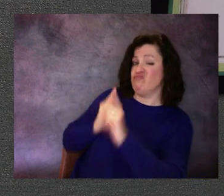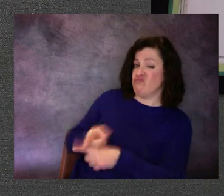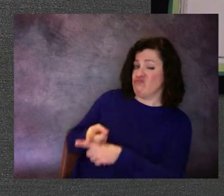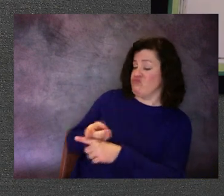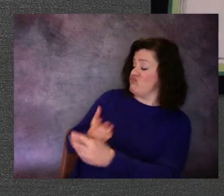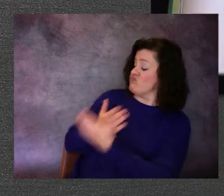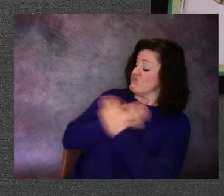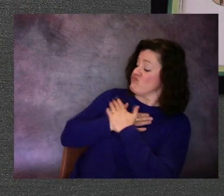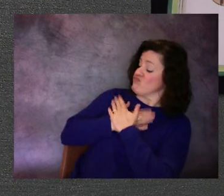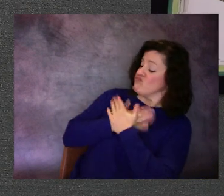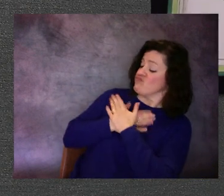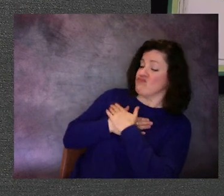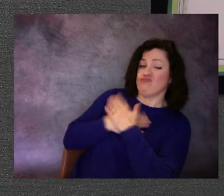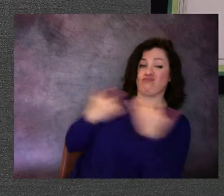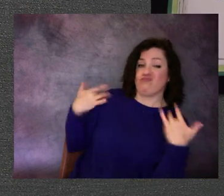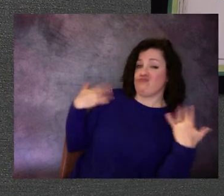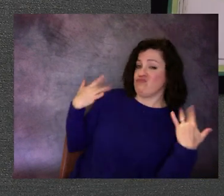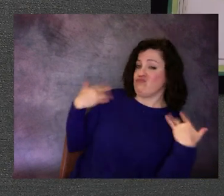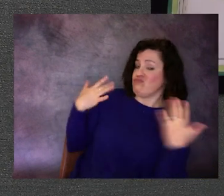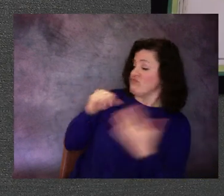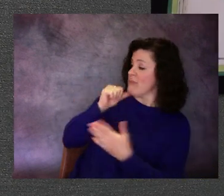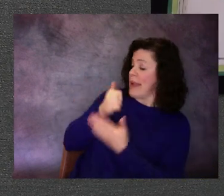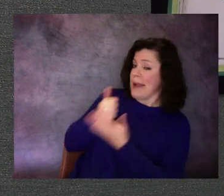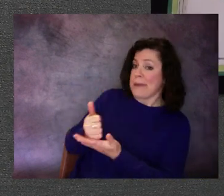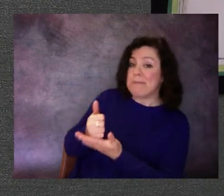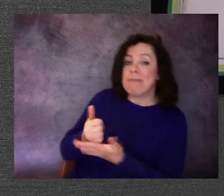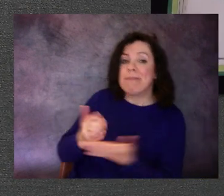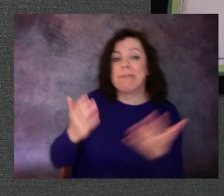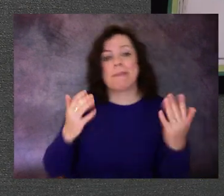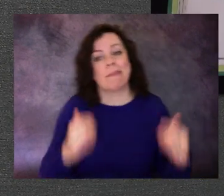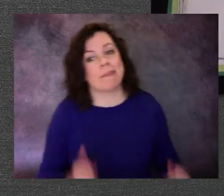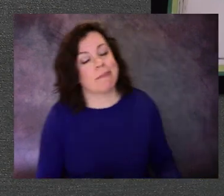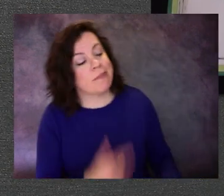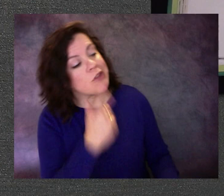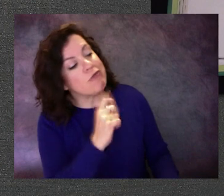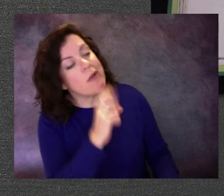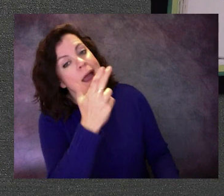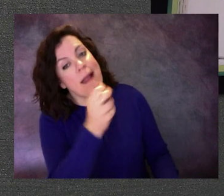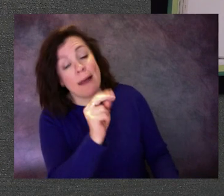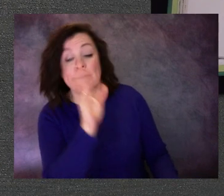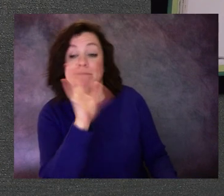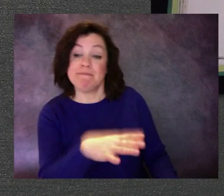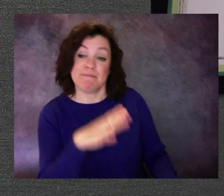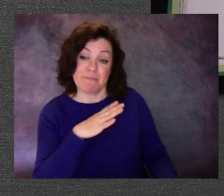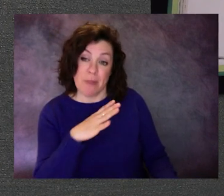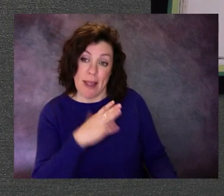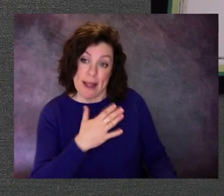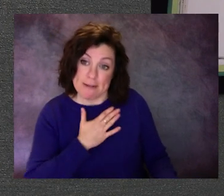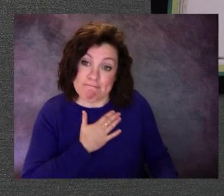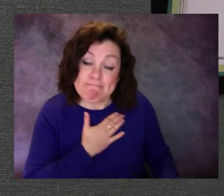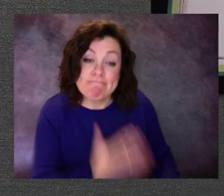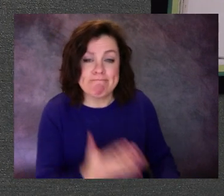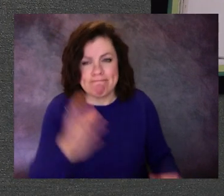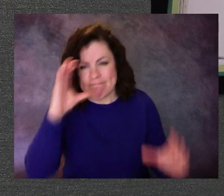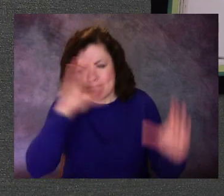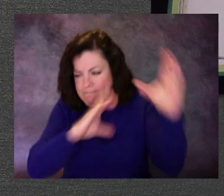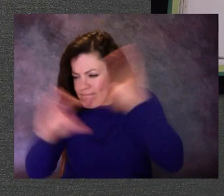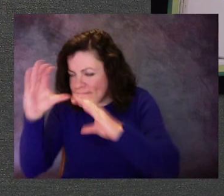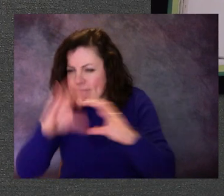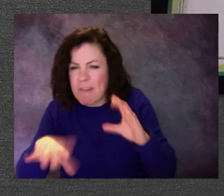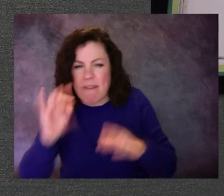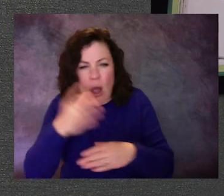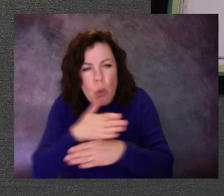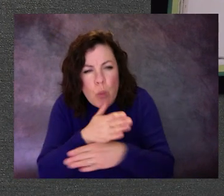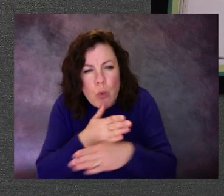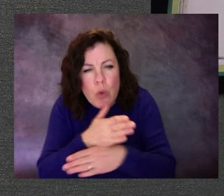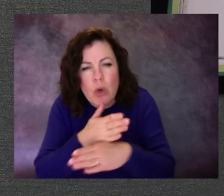mouse. "Then I will," said the little red hen, and she did. She gathered sticks and made a fire in the stove.